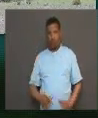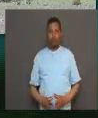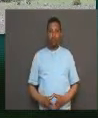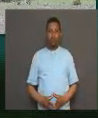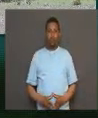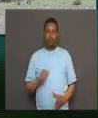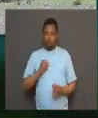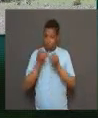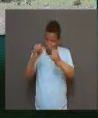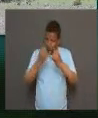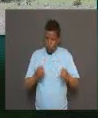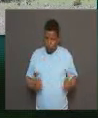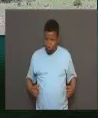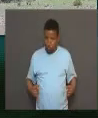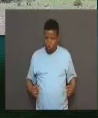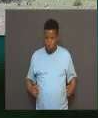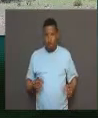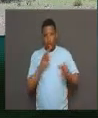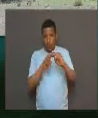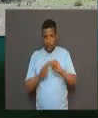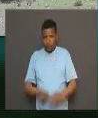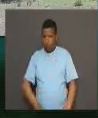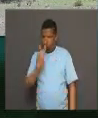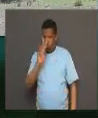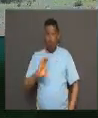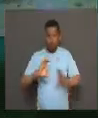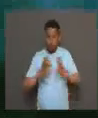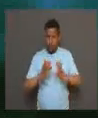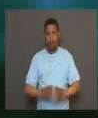We can divide all settlements into two groups: